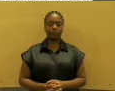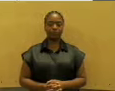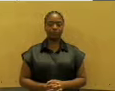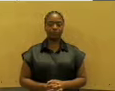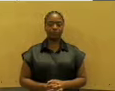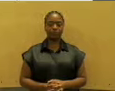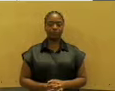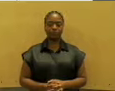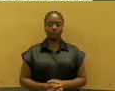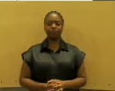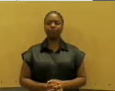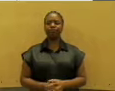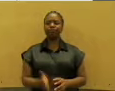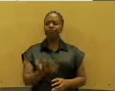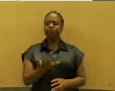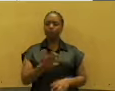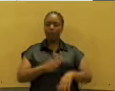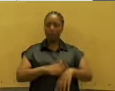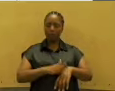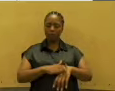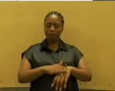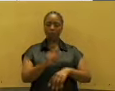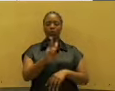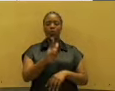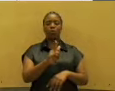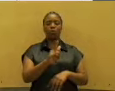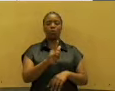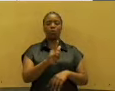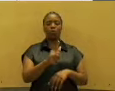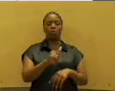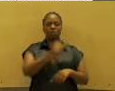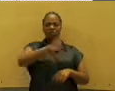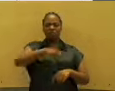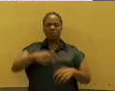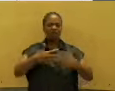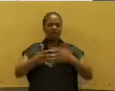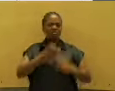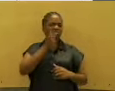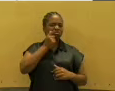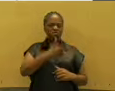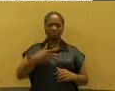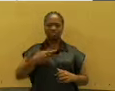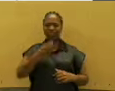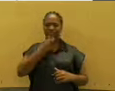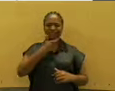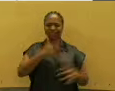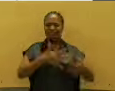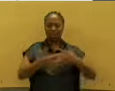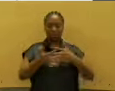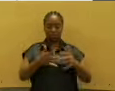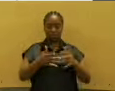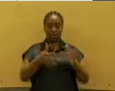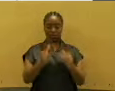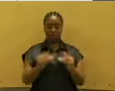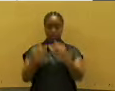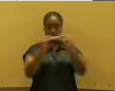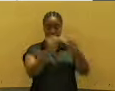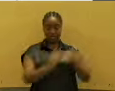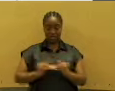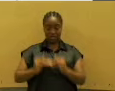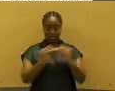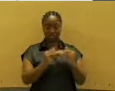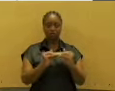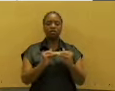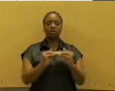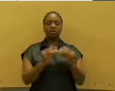And then just a bit more about gender justice. Part of the activism around creating gender-sensitive spaces and institutions has definitely